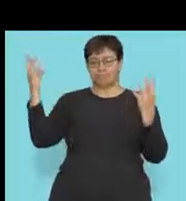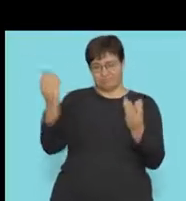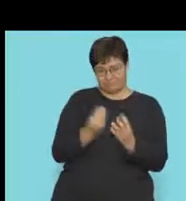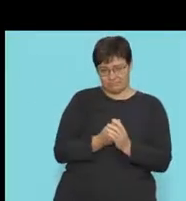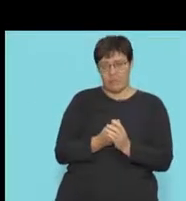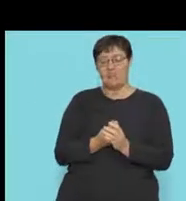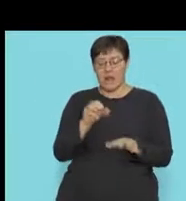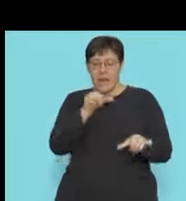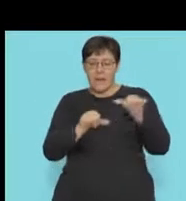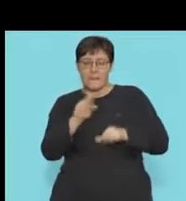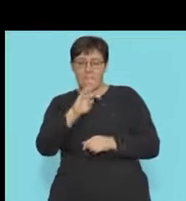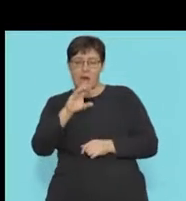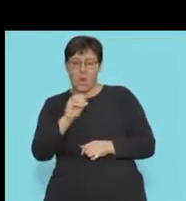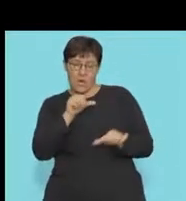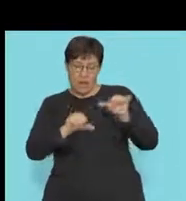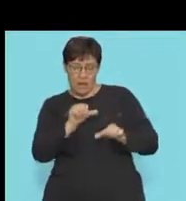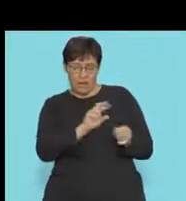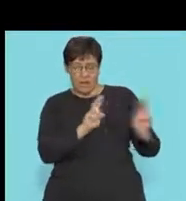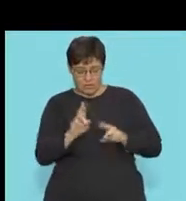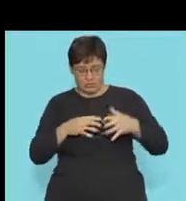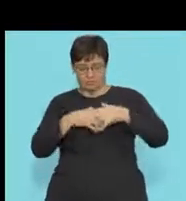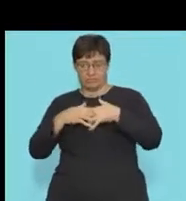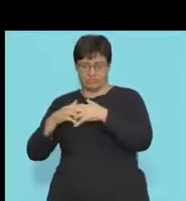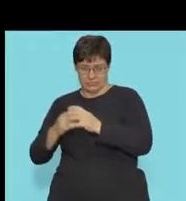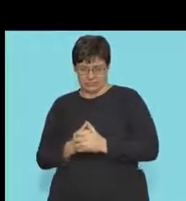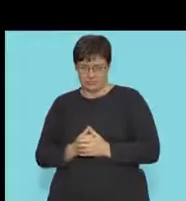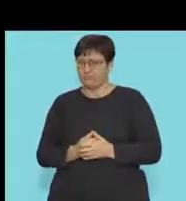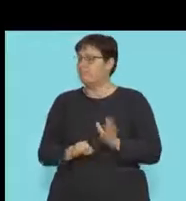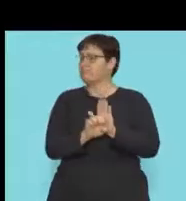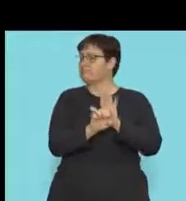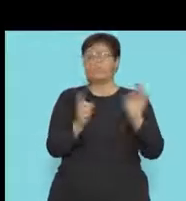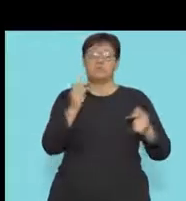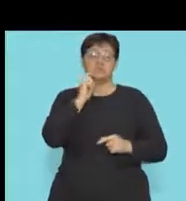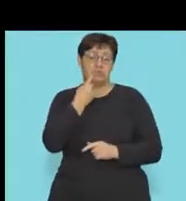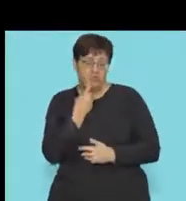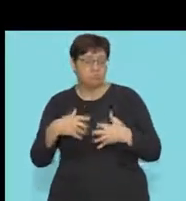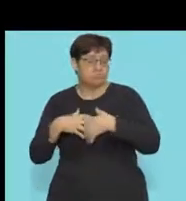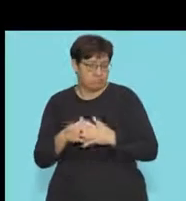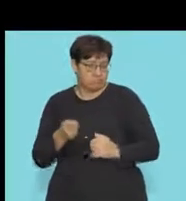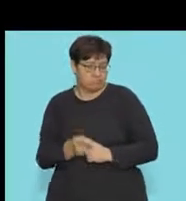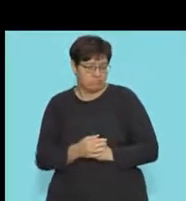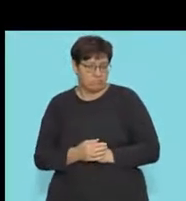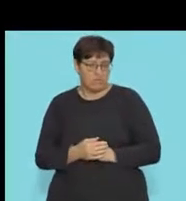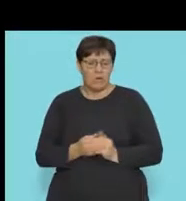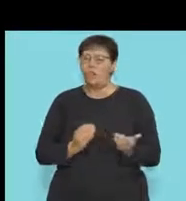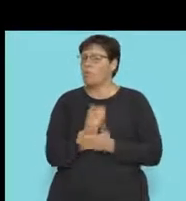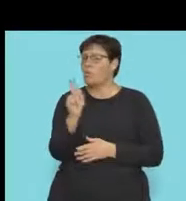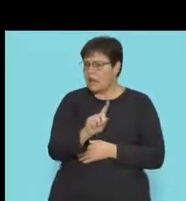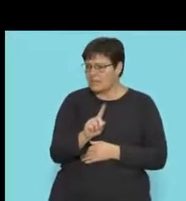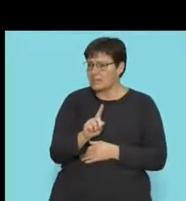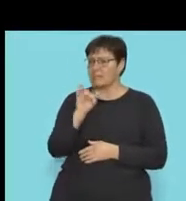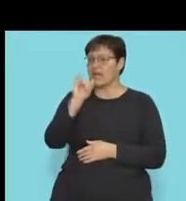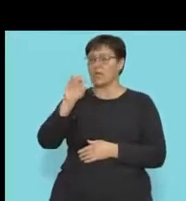through a biochemical reaction. Example, in this case, would be glucose. And that is made from your